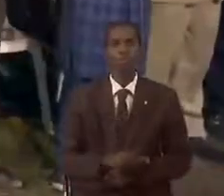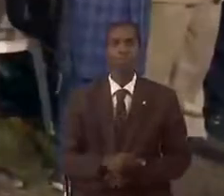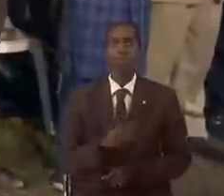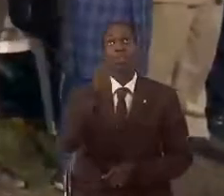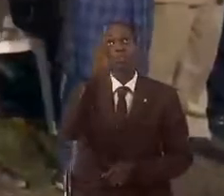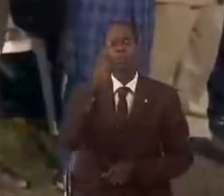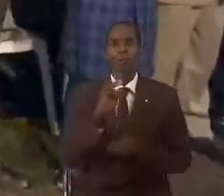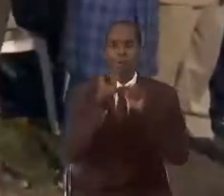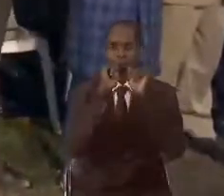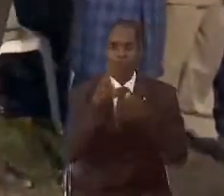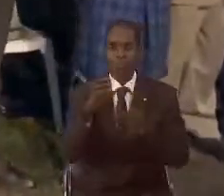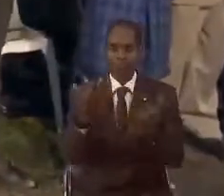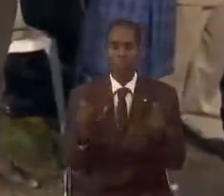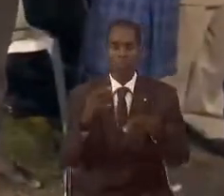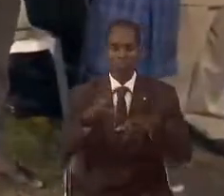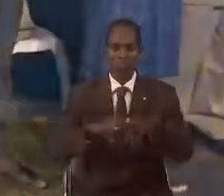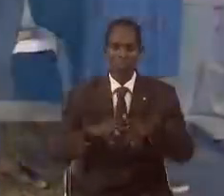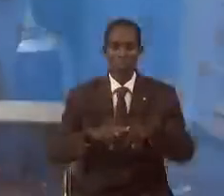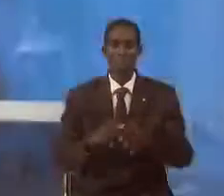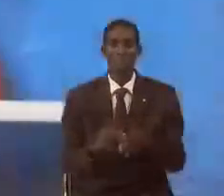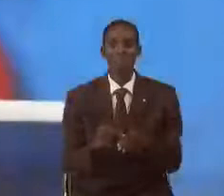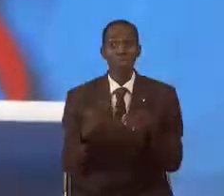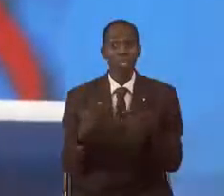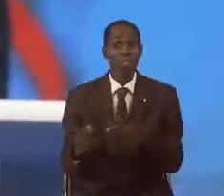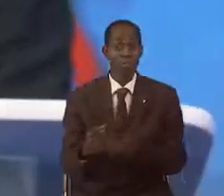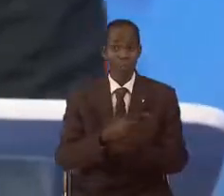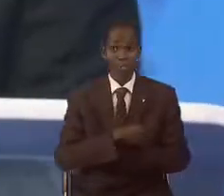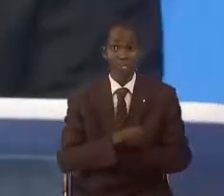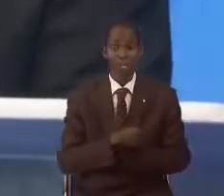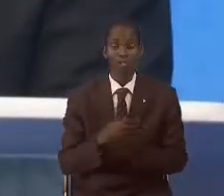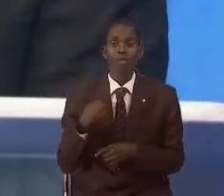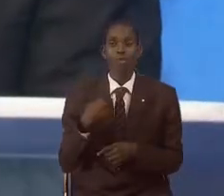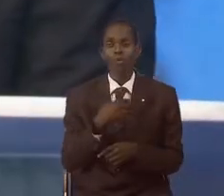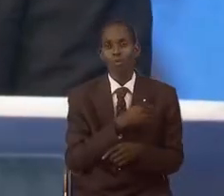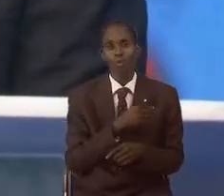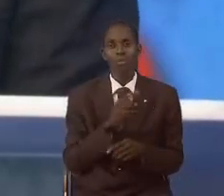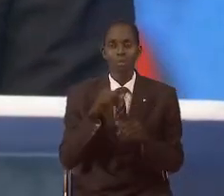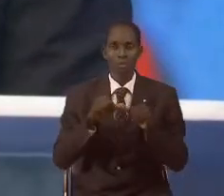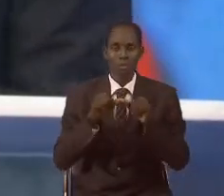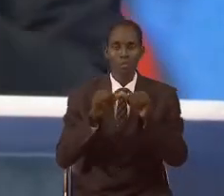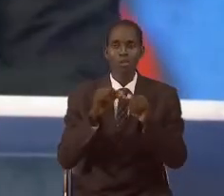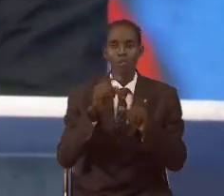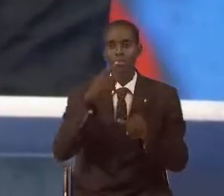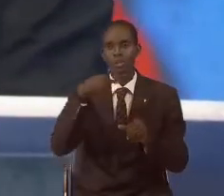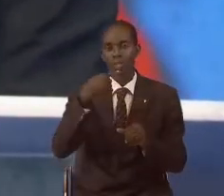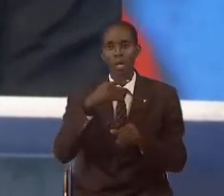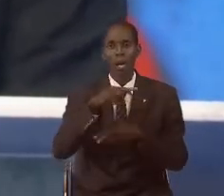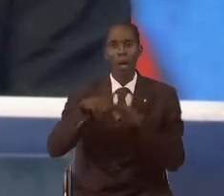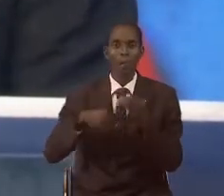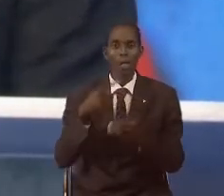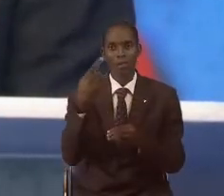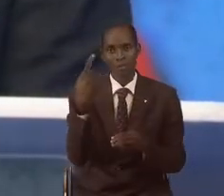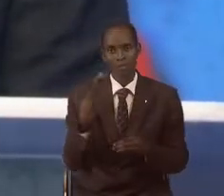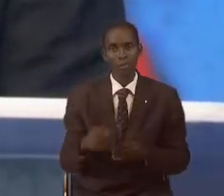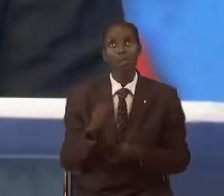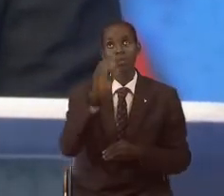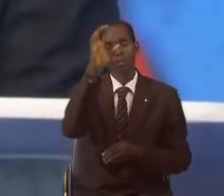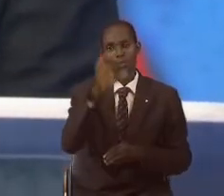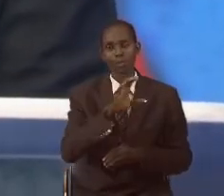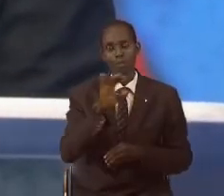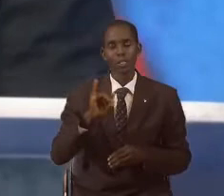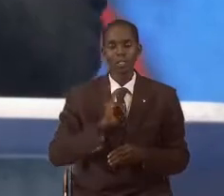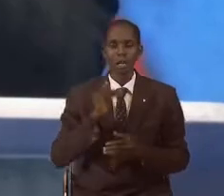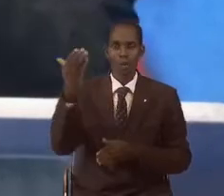Your blessing will not pass you by. God bless you. You can sit down. Today we're still talking about